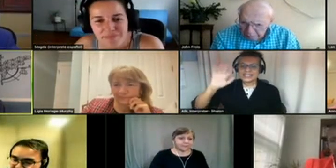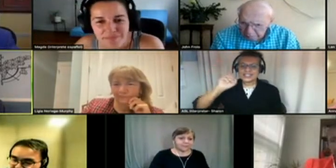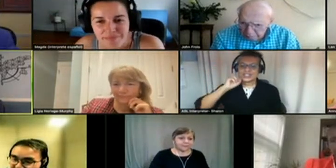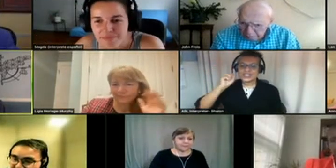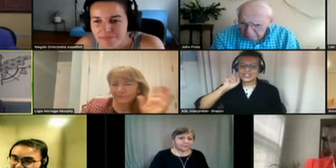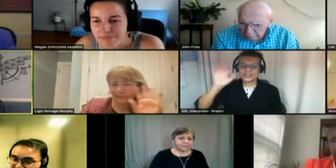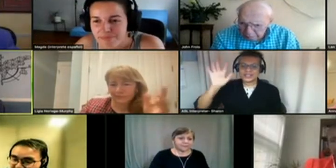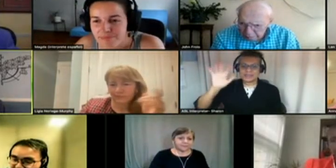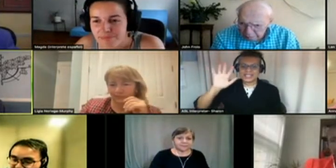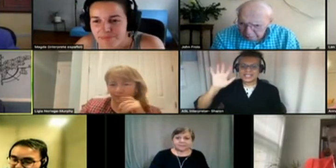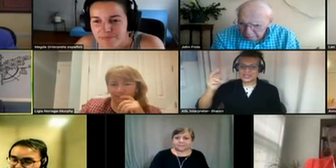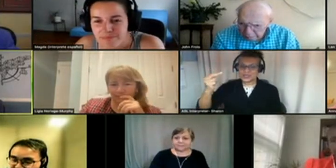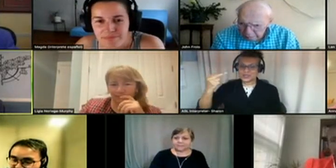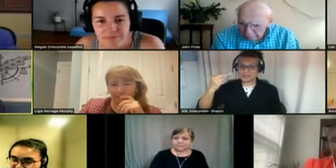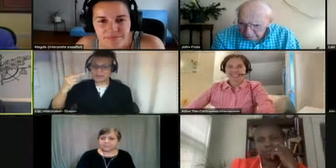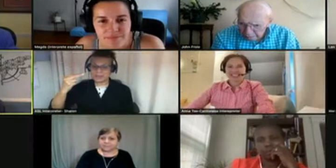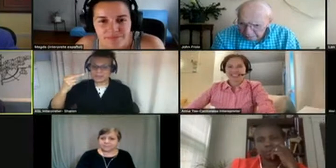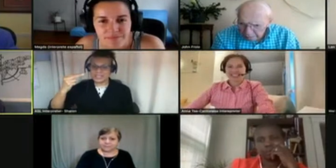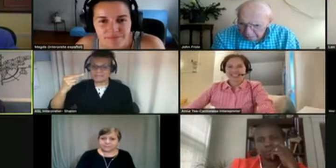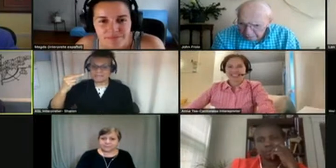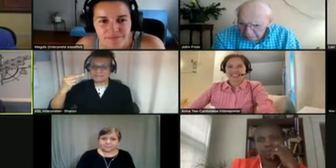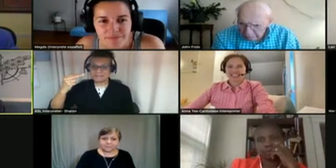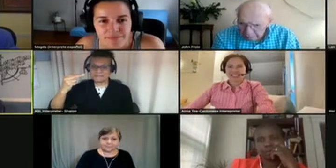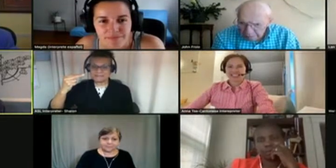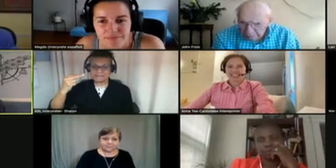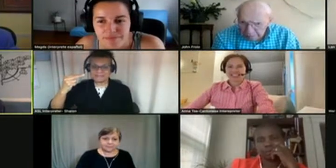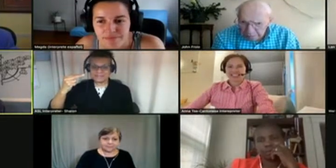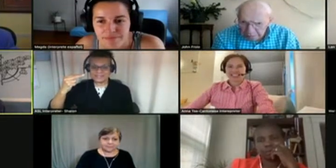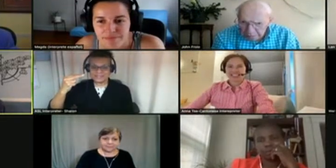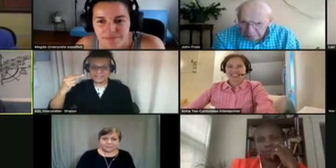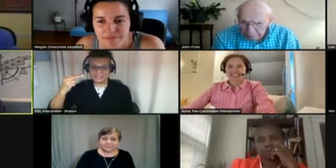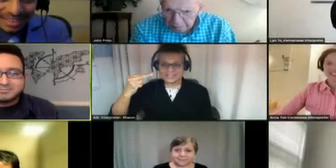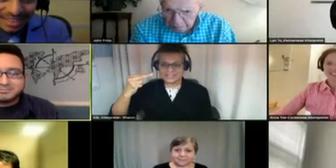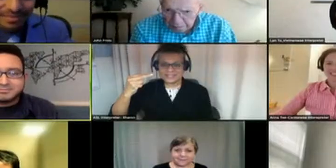Good night. This is Sharon speaking. Do you remember me?